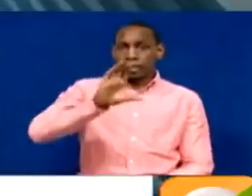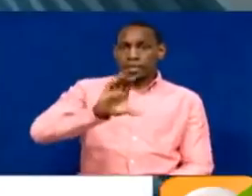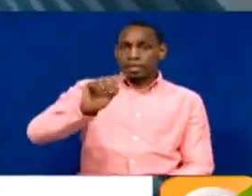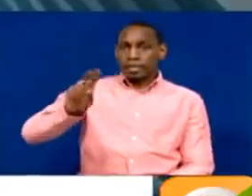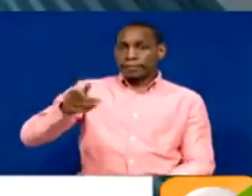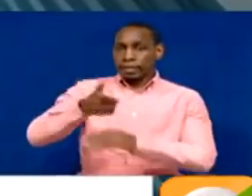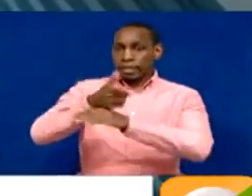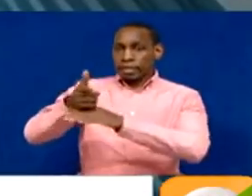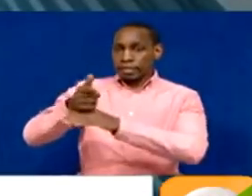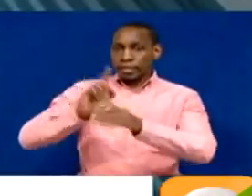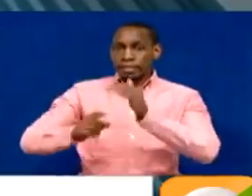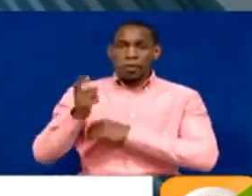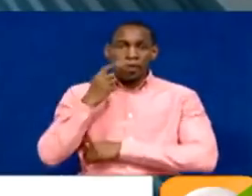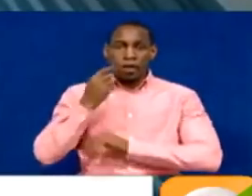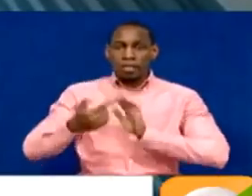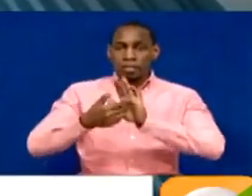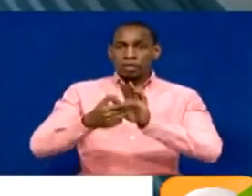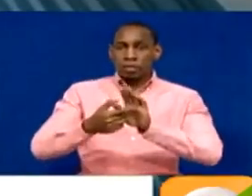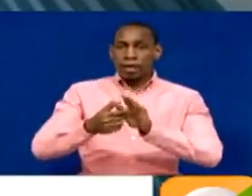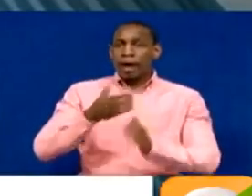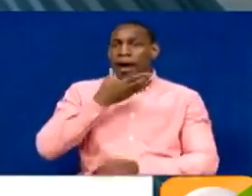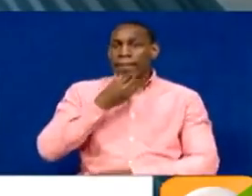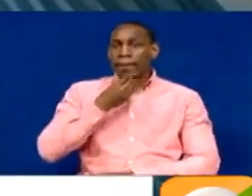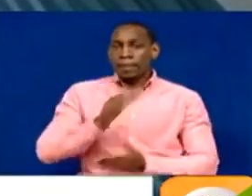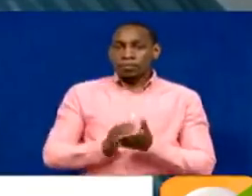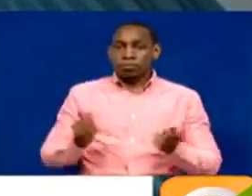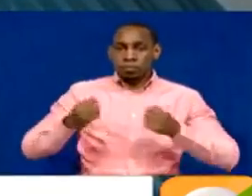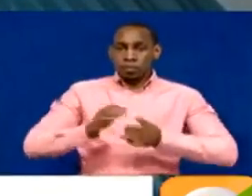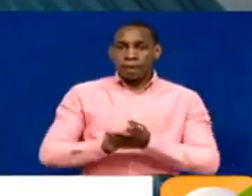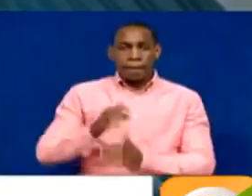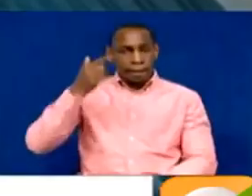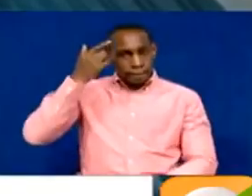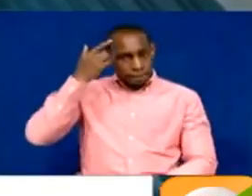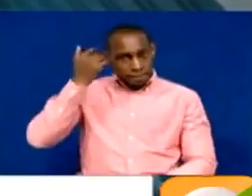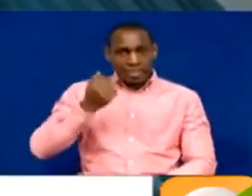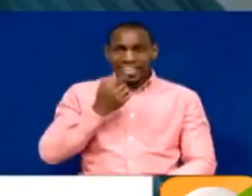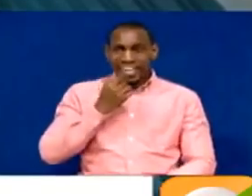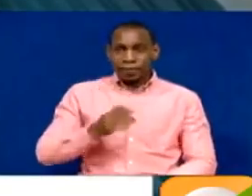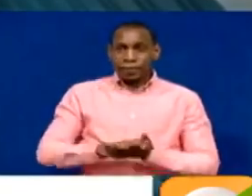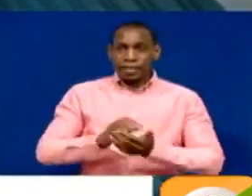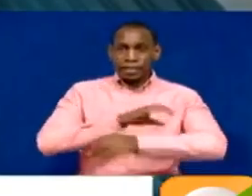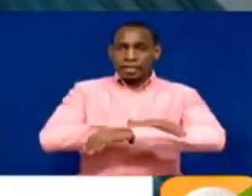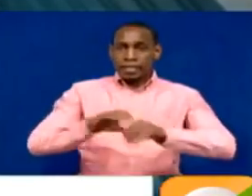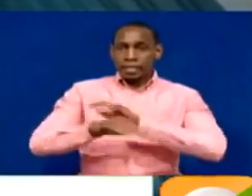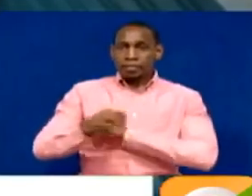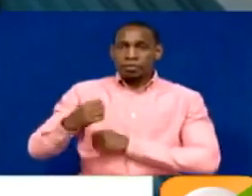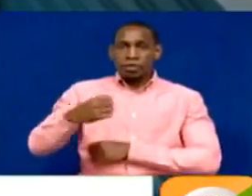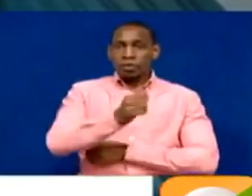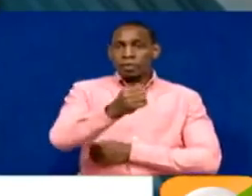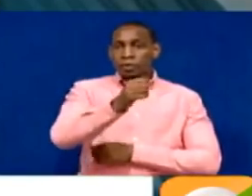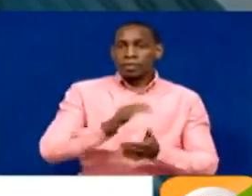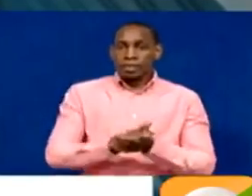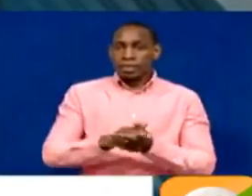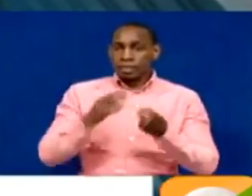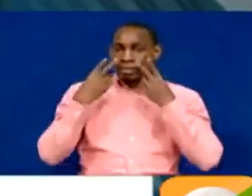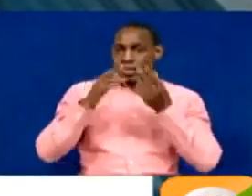CCTV footage outside a shop captured a middle-aged man in a black and white striped shirt, pacing up and down.